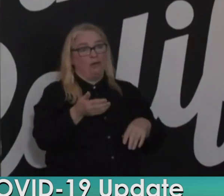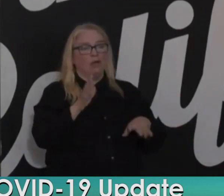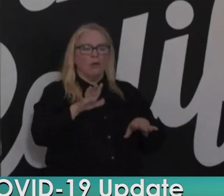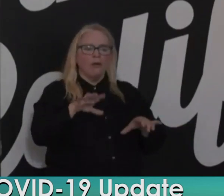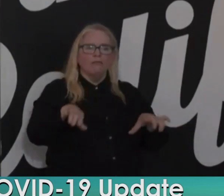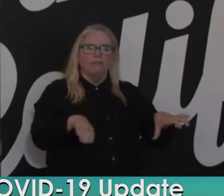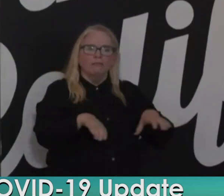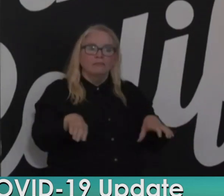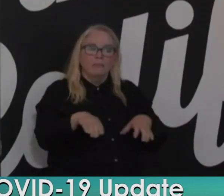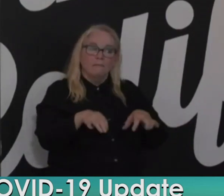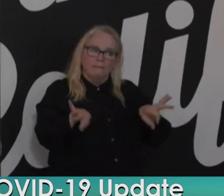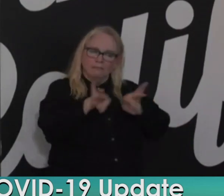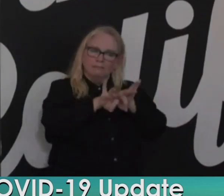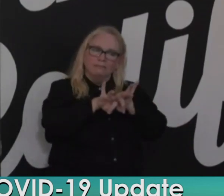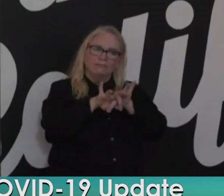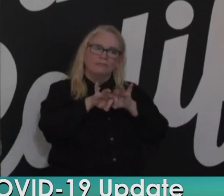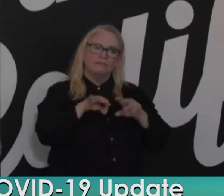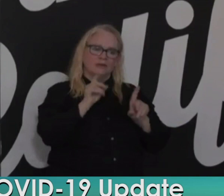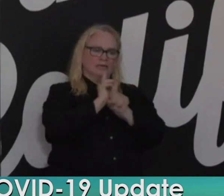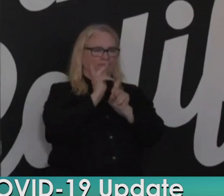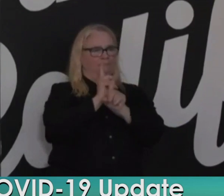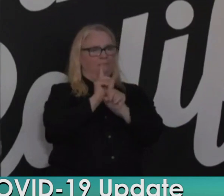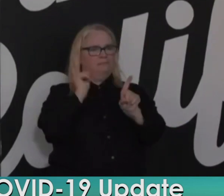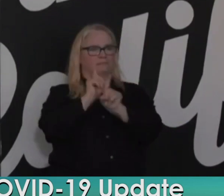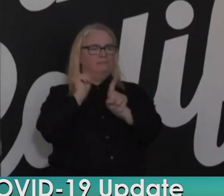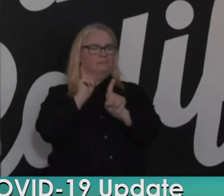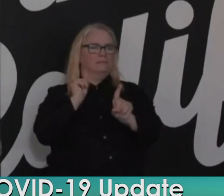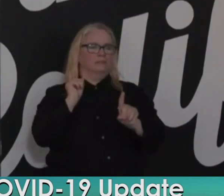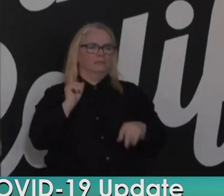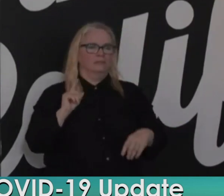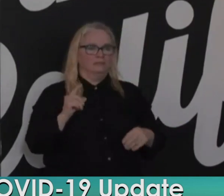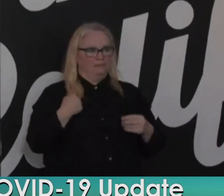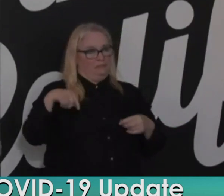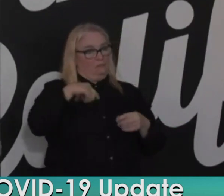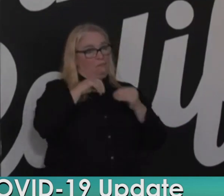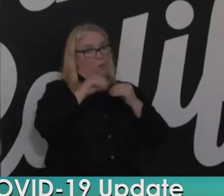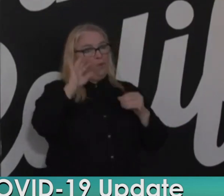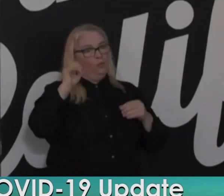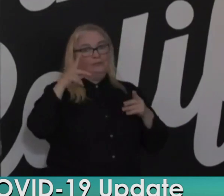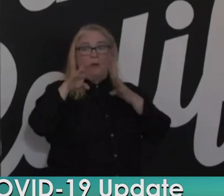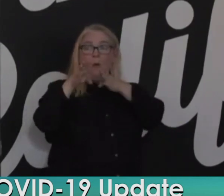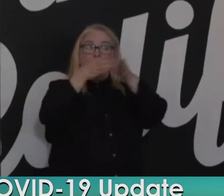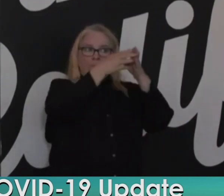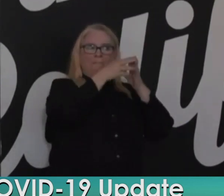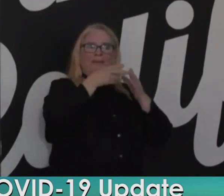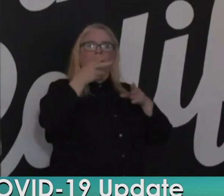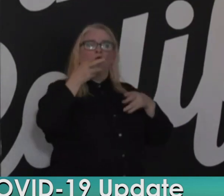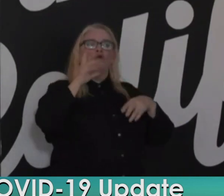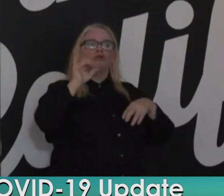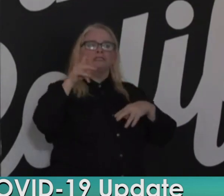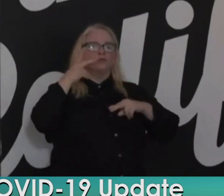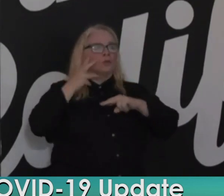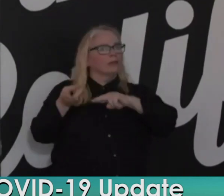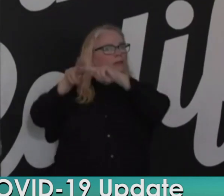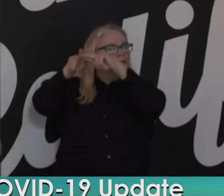put more and more people at risk as we begin to open things back up. And that's why I cannot impress upon people